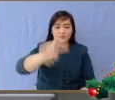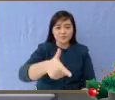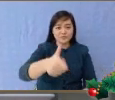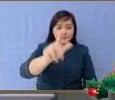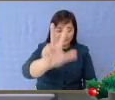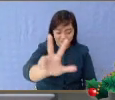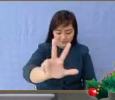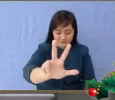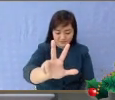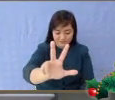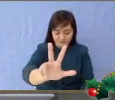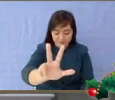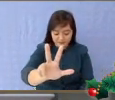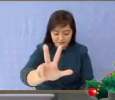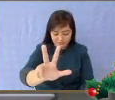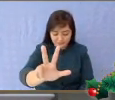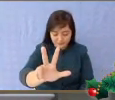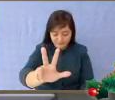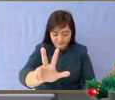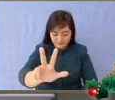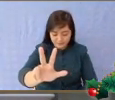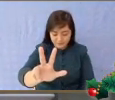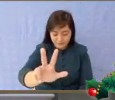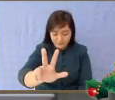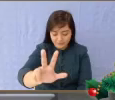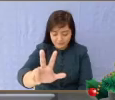verses. Psalms